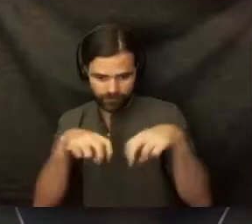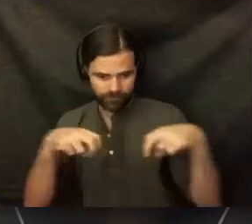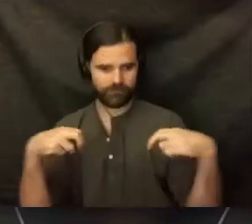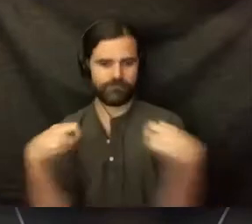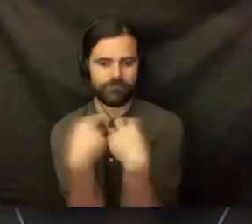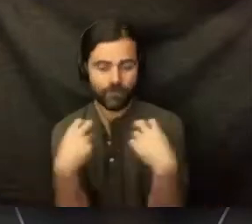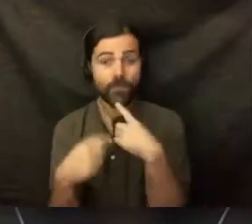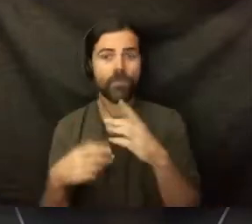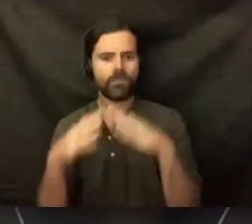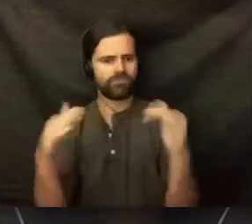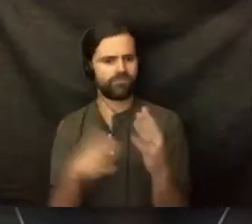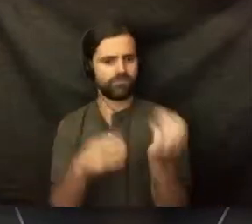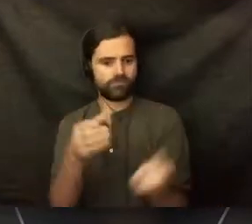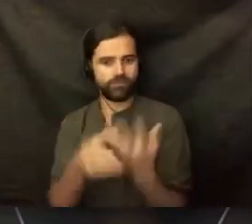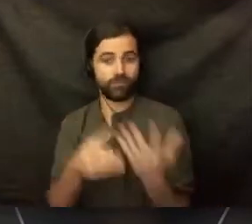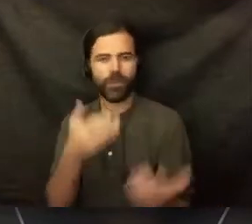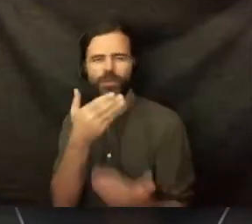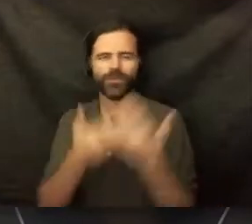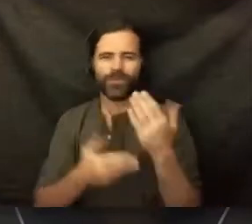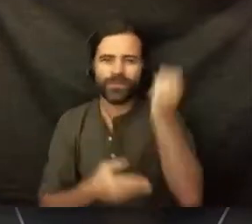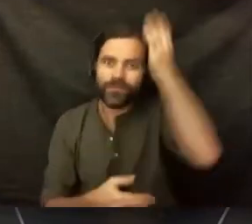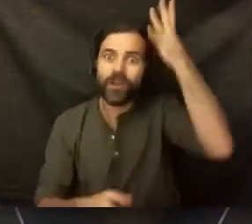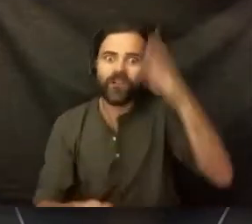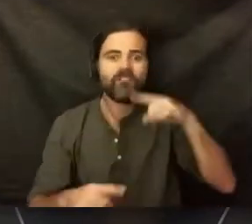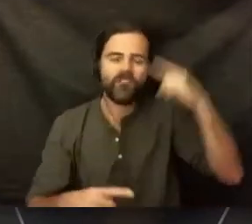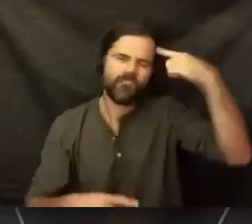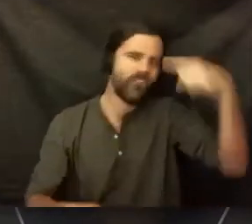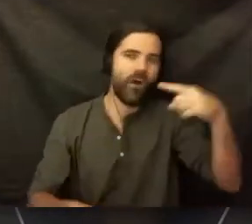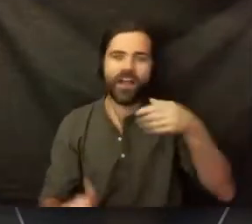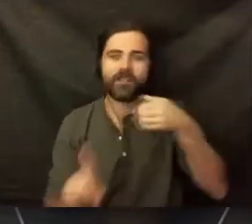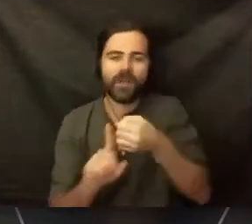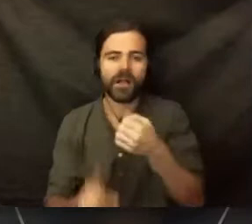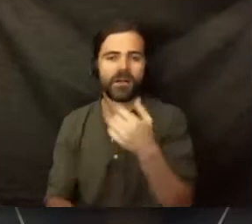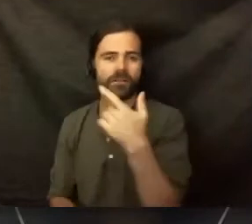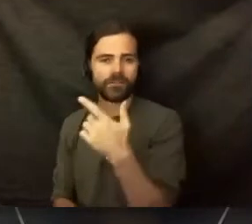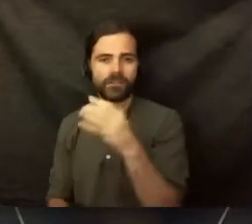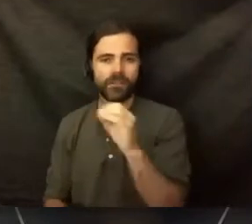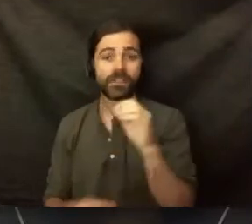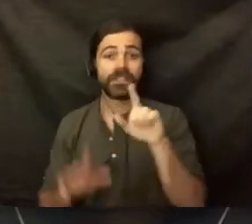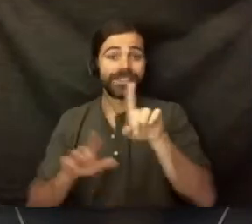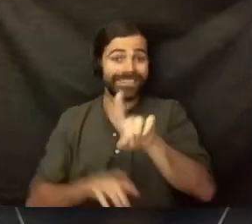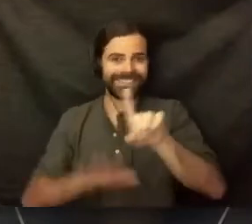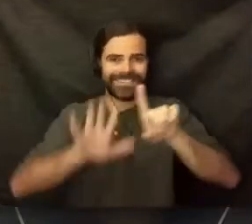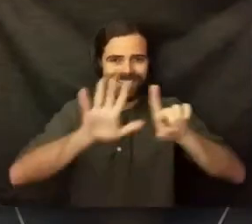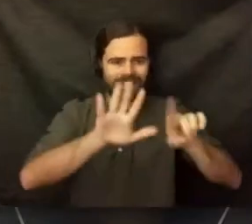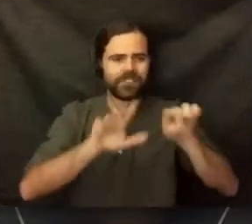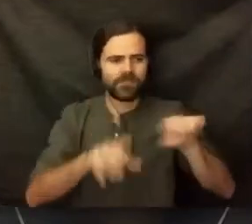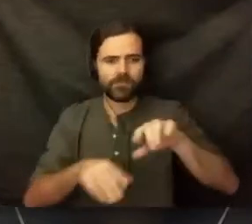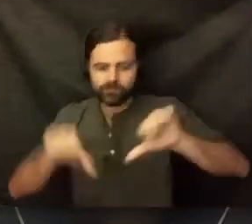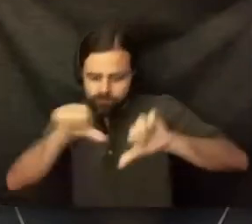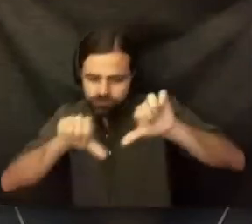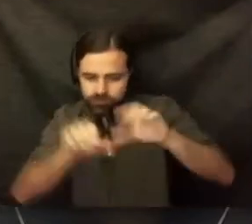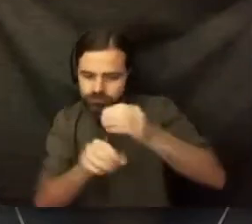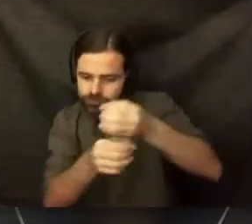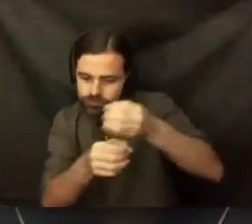for impact. In 2016, he co-founded Dark Matter Laboratories to develop new support frameworks for